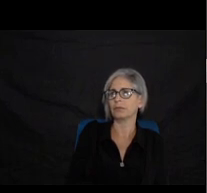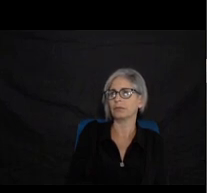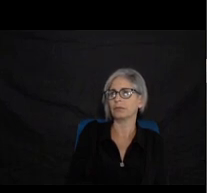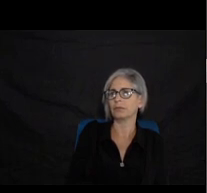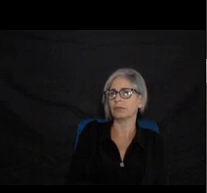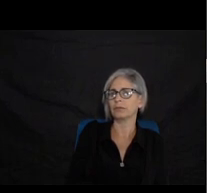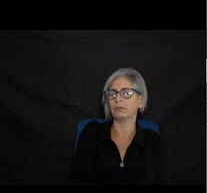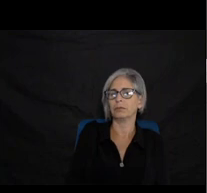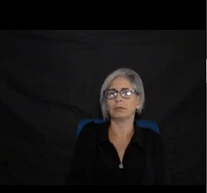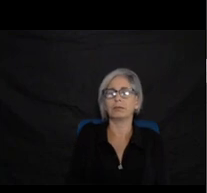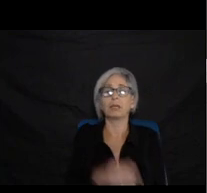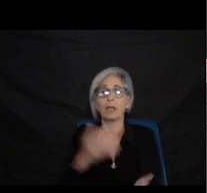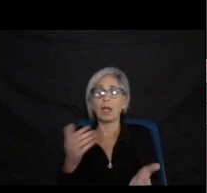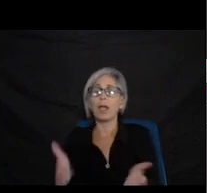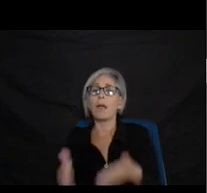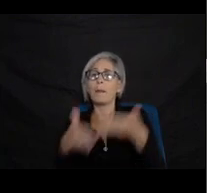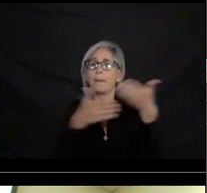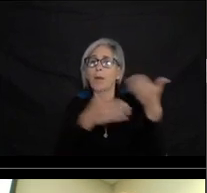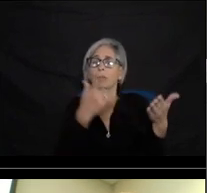May I have a motion to approve?